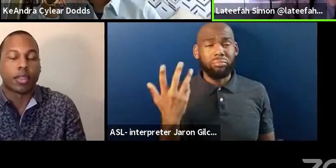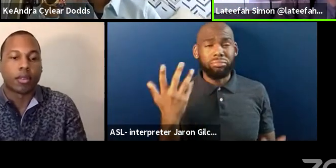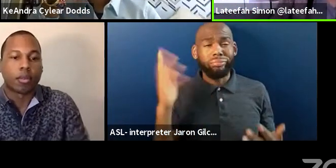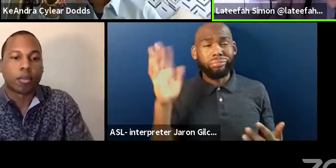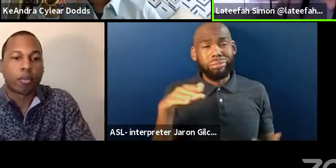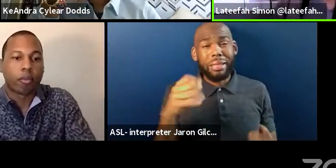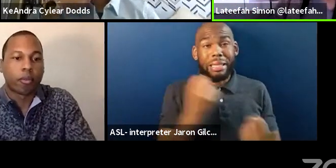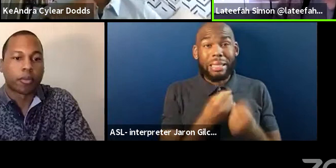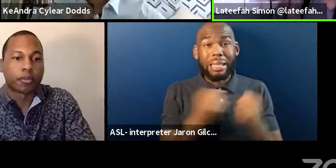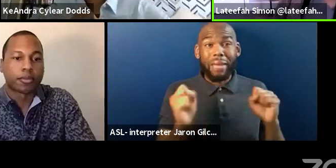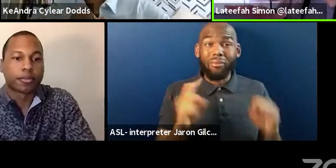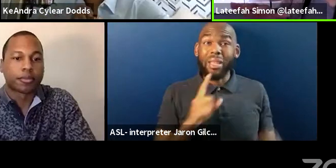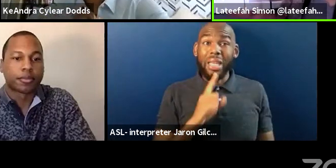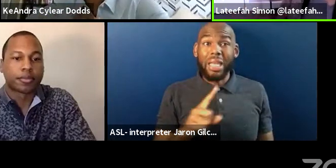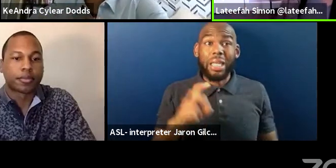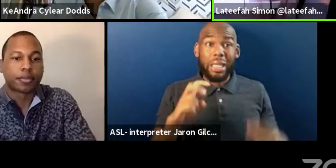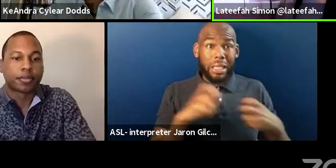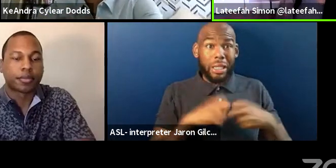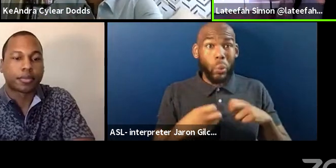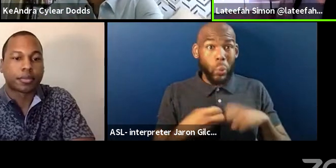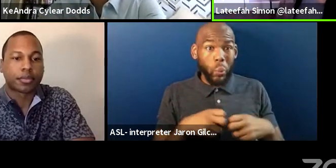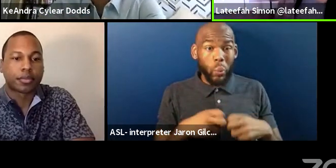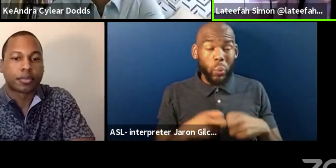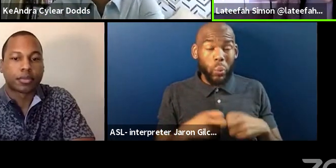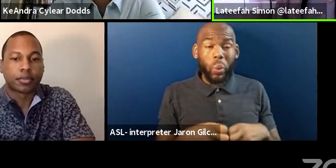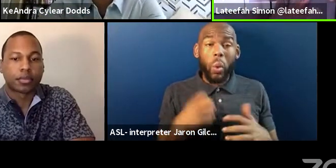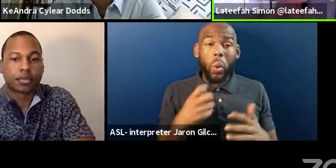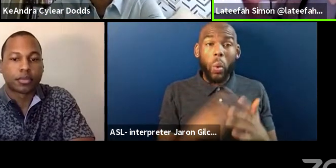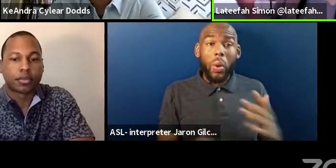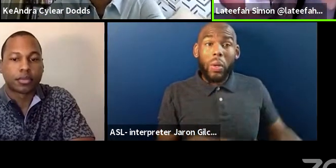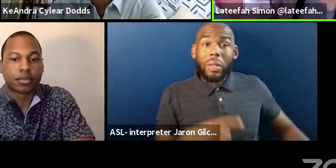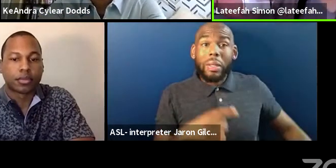I think what we're talking about, what's important is not to